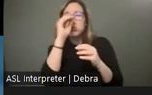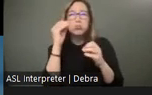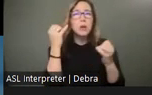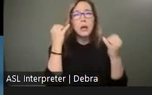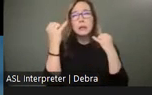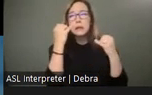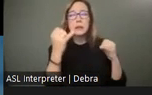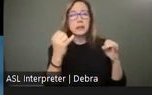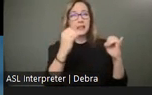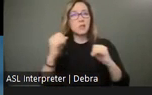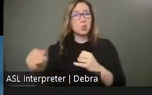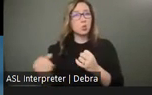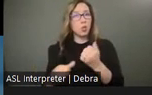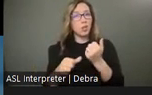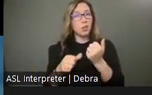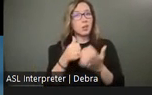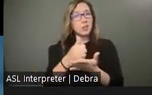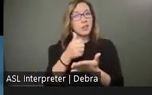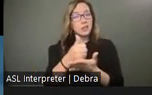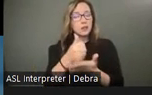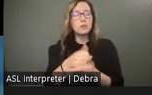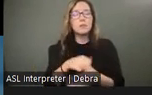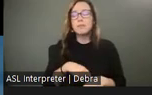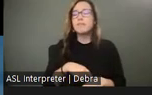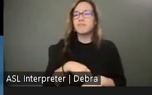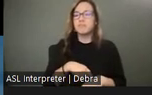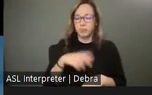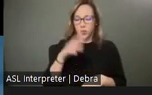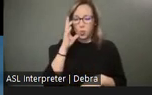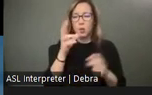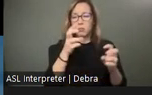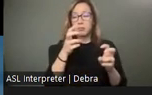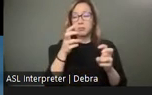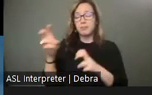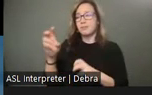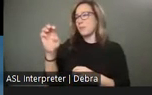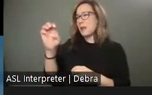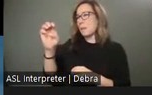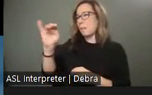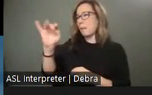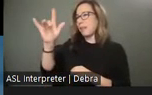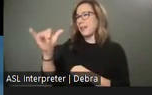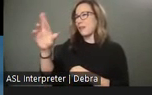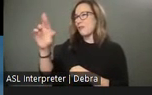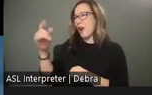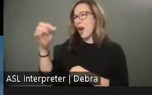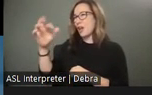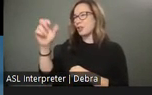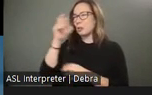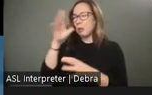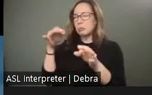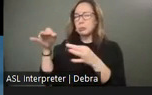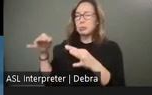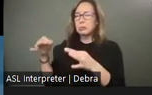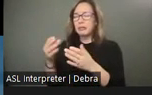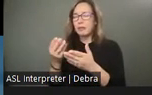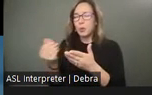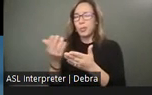assistance. I will transition to Emily Rogers, who will go over some logistical information.